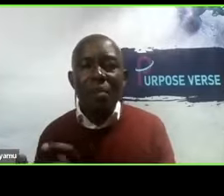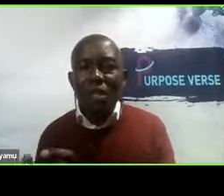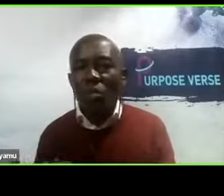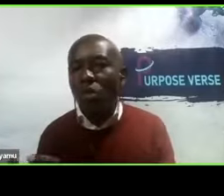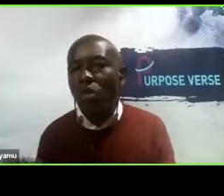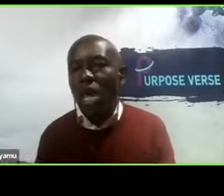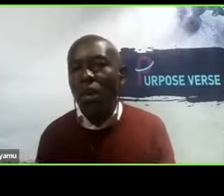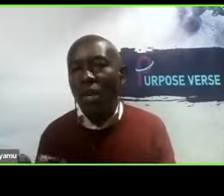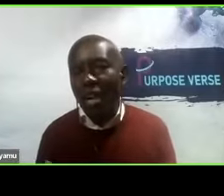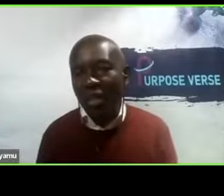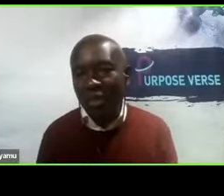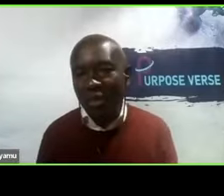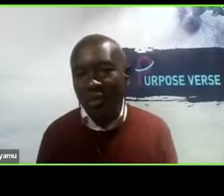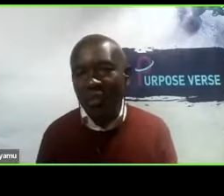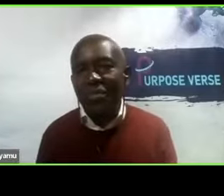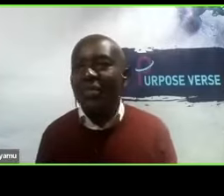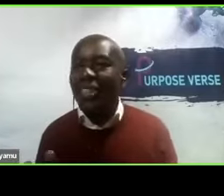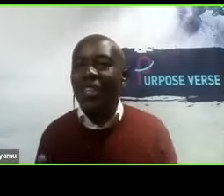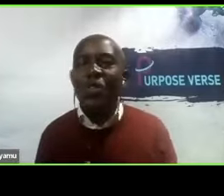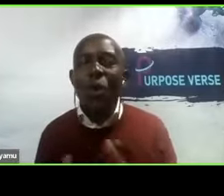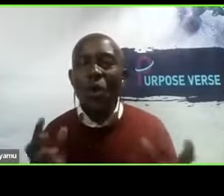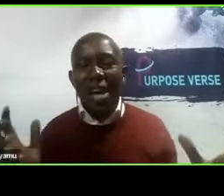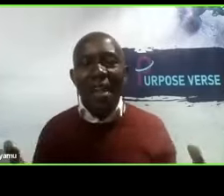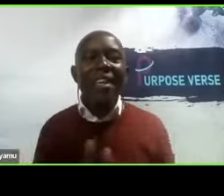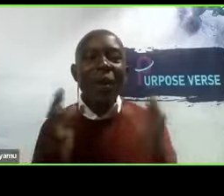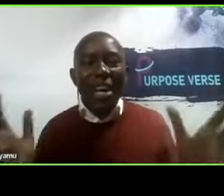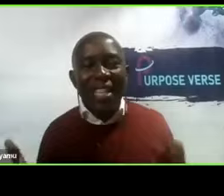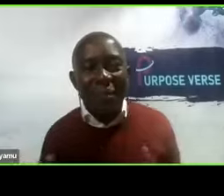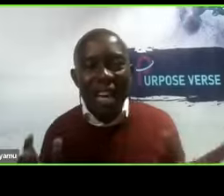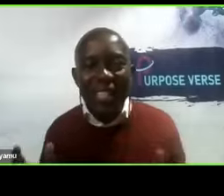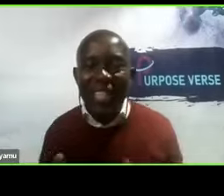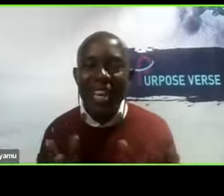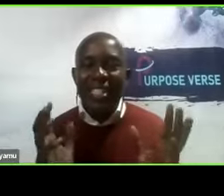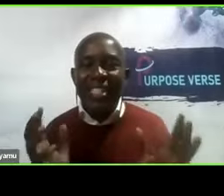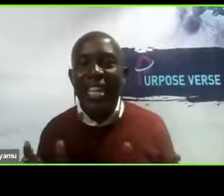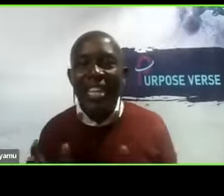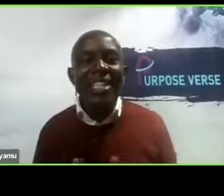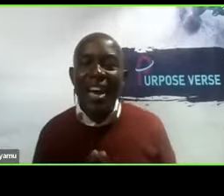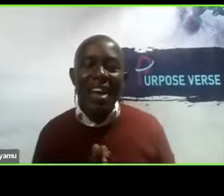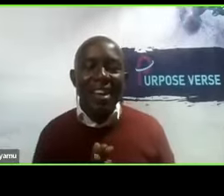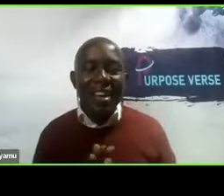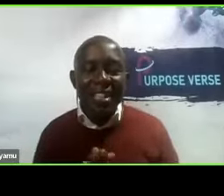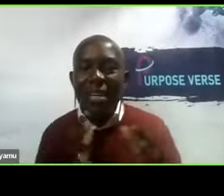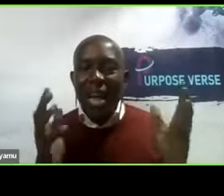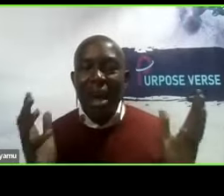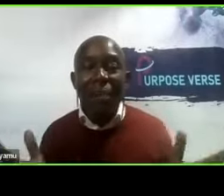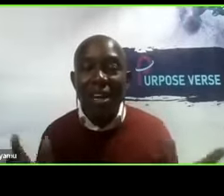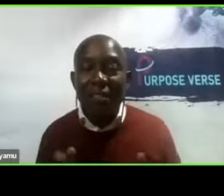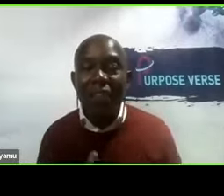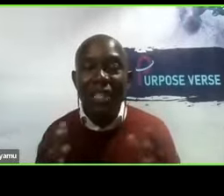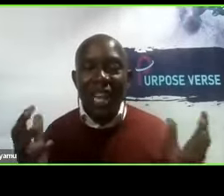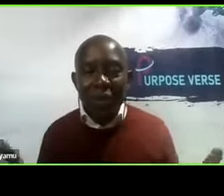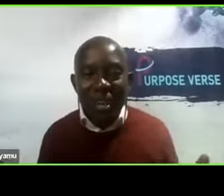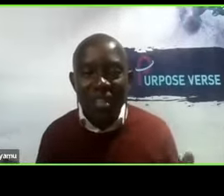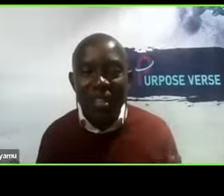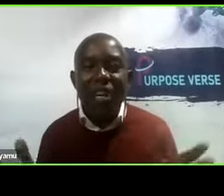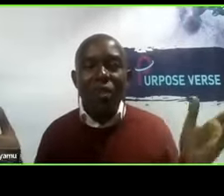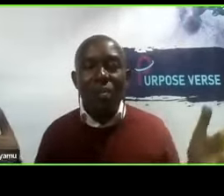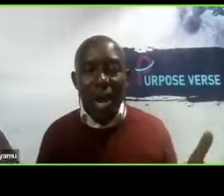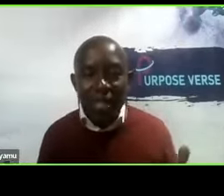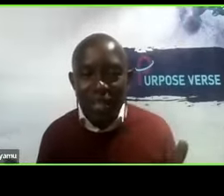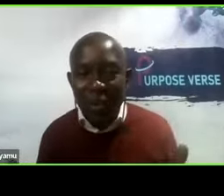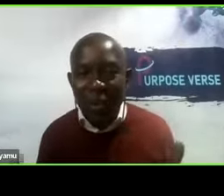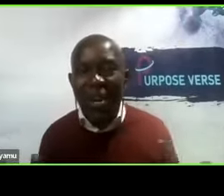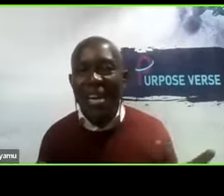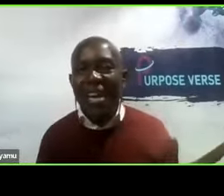they can mislead because they are not directional. So I think that's how I can summarize it. And I say these are something I unpacked even for 10 weeks, 3